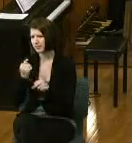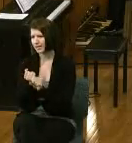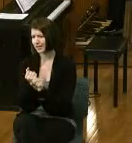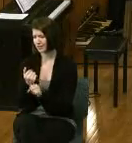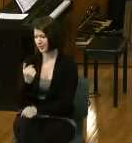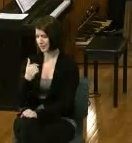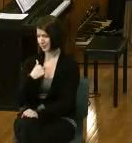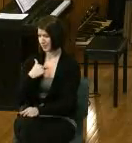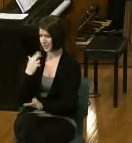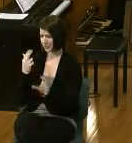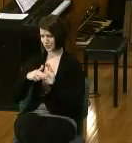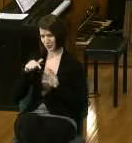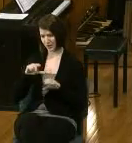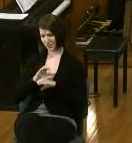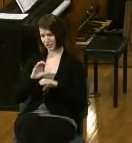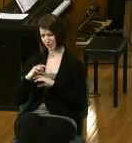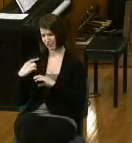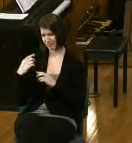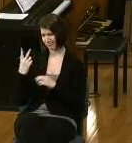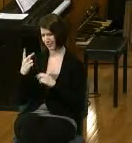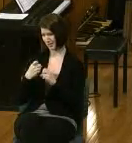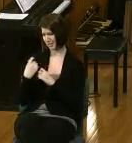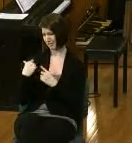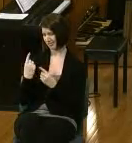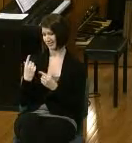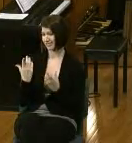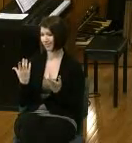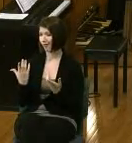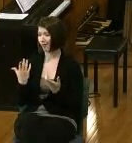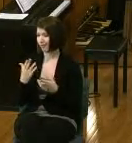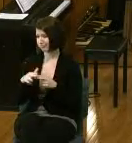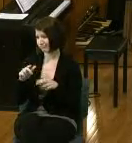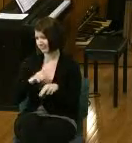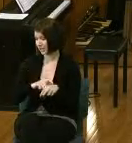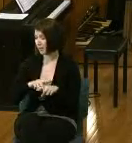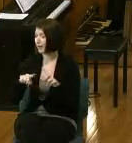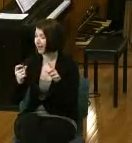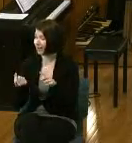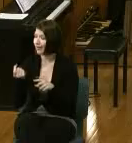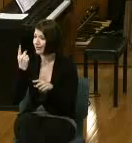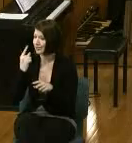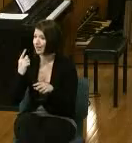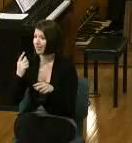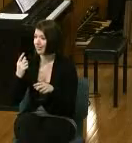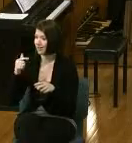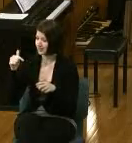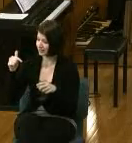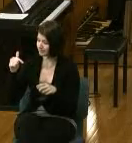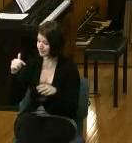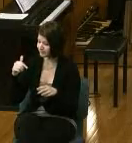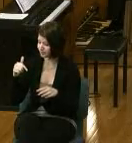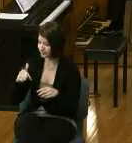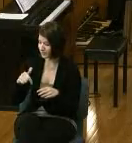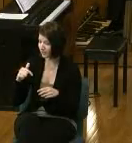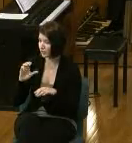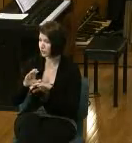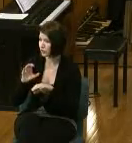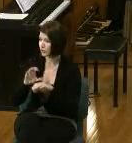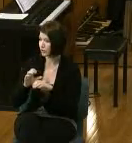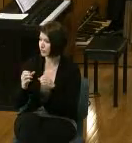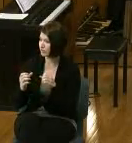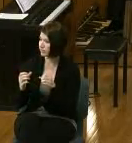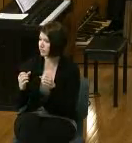member of this congregation for 3 years, and but I do know that they've supported, even in my time here, that they've supported a